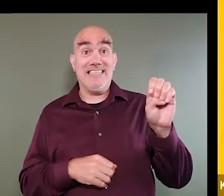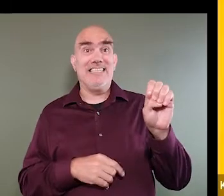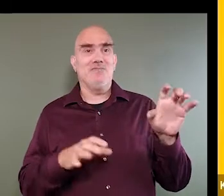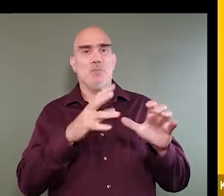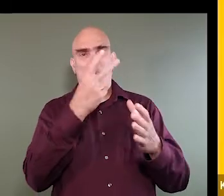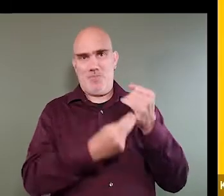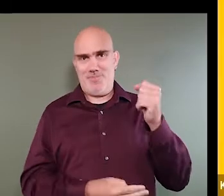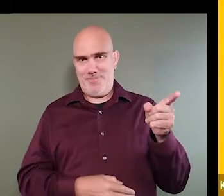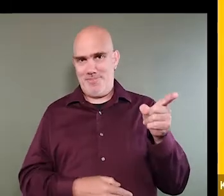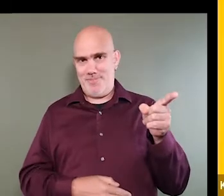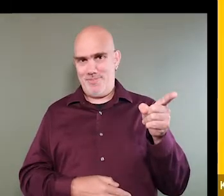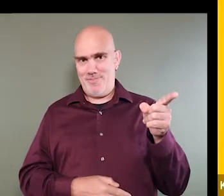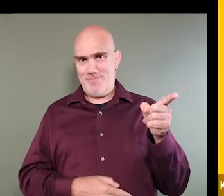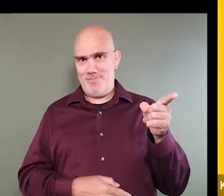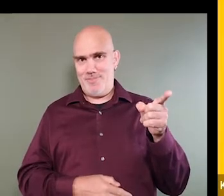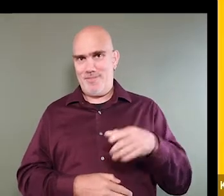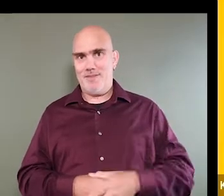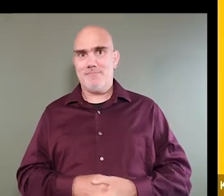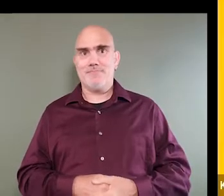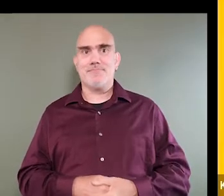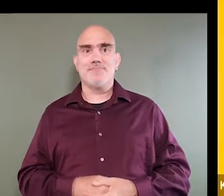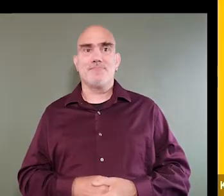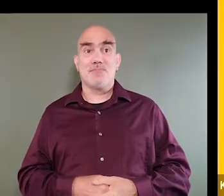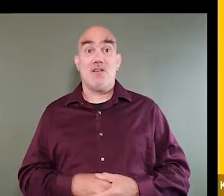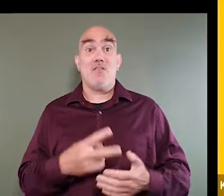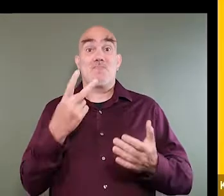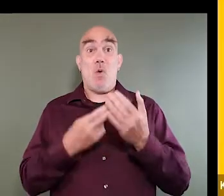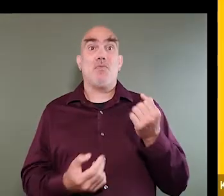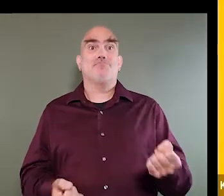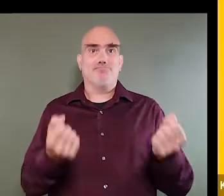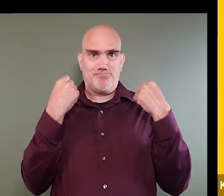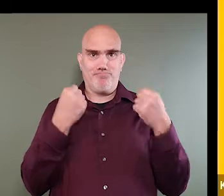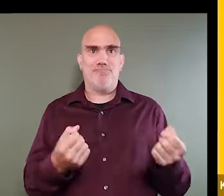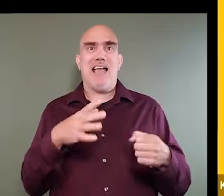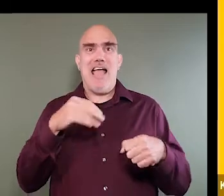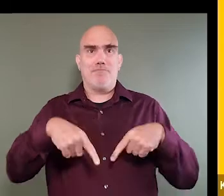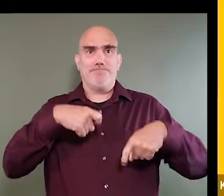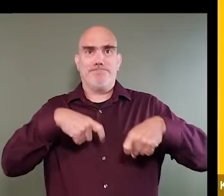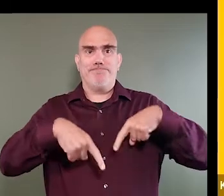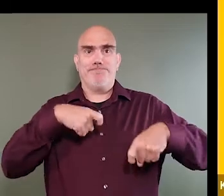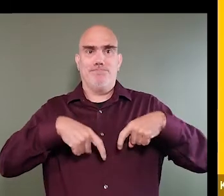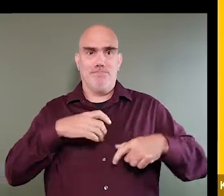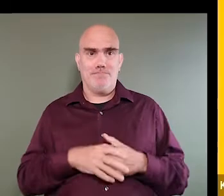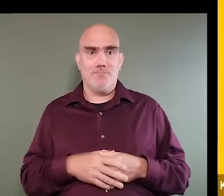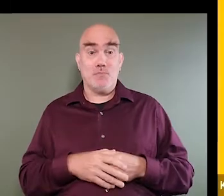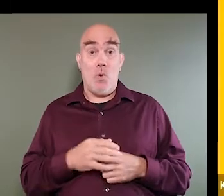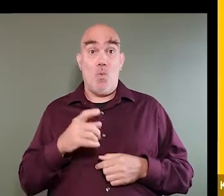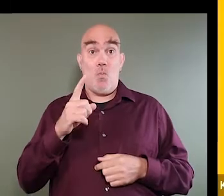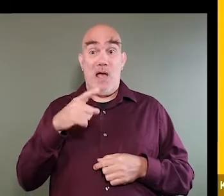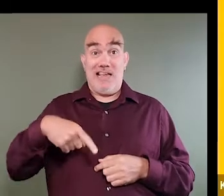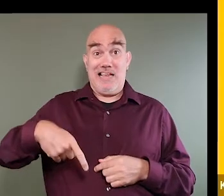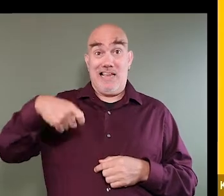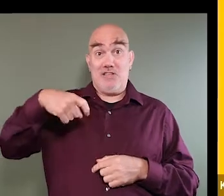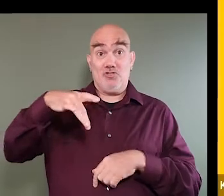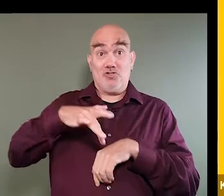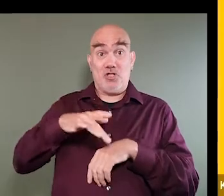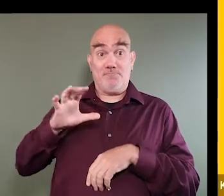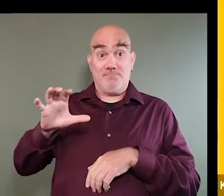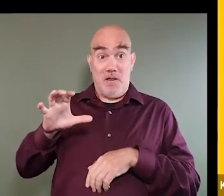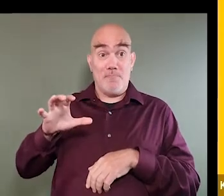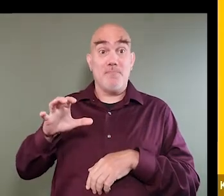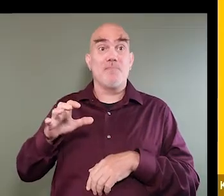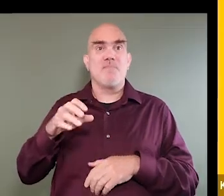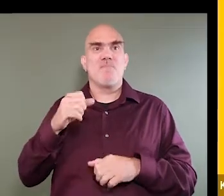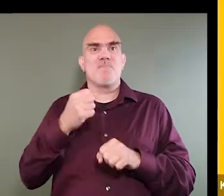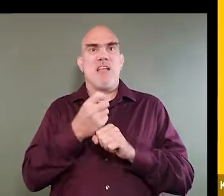he's combining both of them. Go with that bicep curl and the glute kick. So as he brings one heel up to touch his bottom,